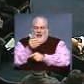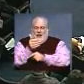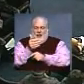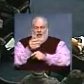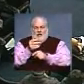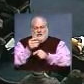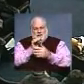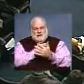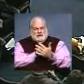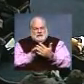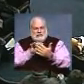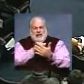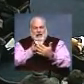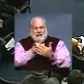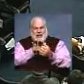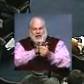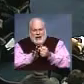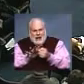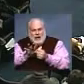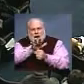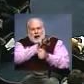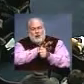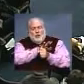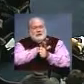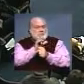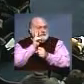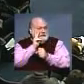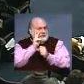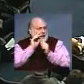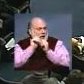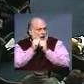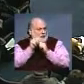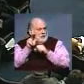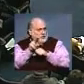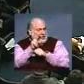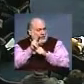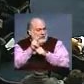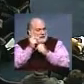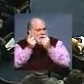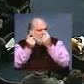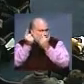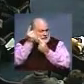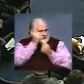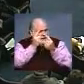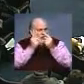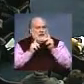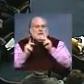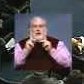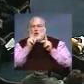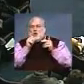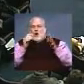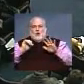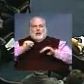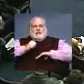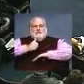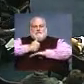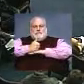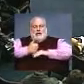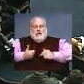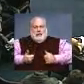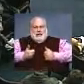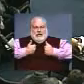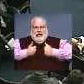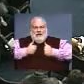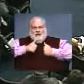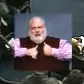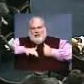how that neighborhood, that stretch of road was being utilized, and to give some thought and consideration to the people who already live there.